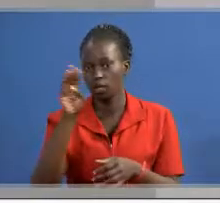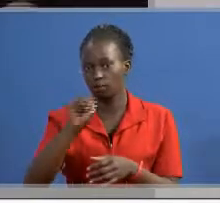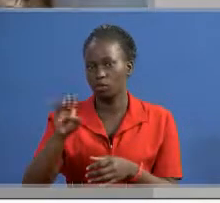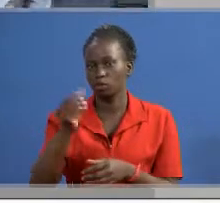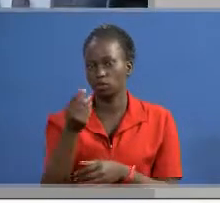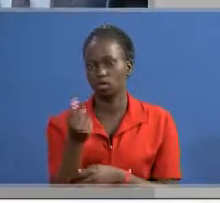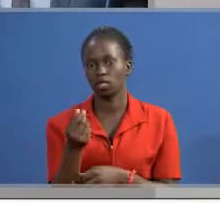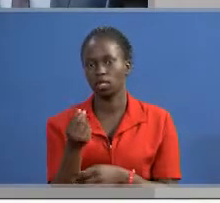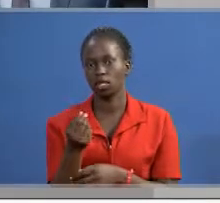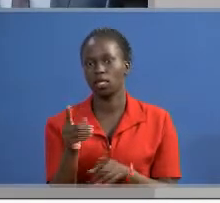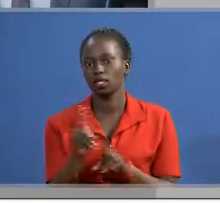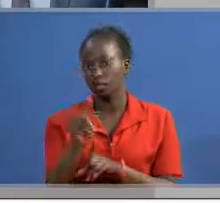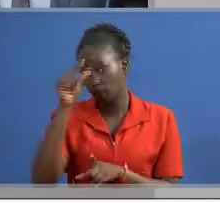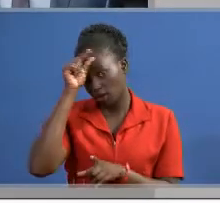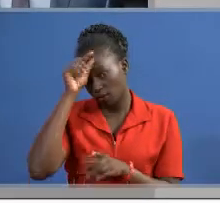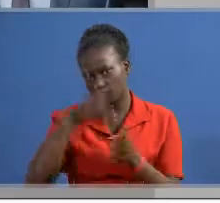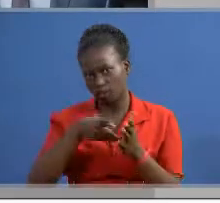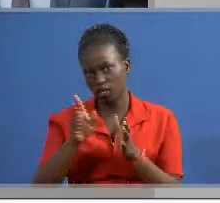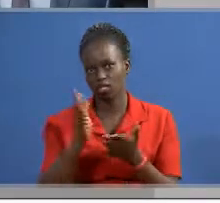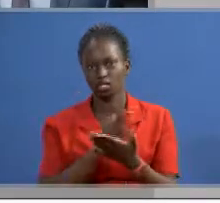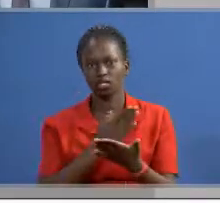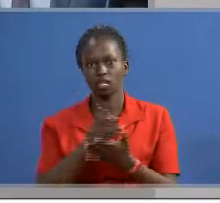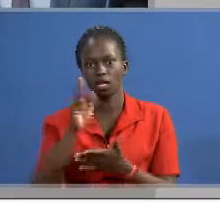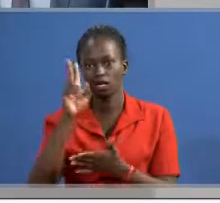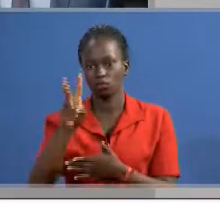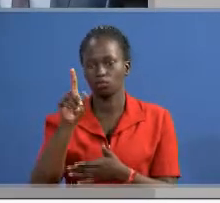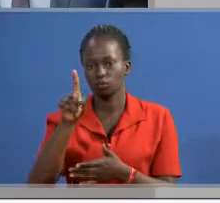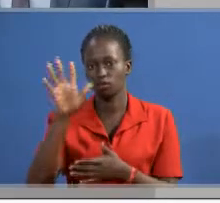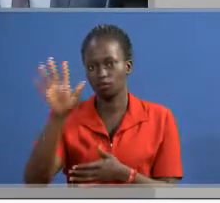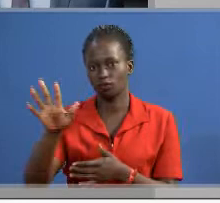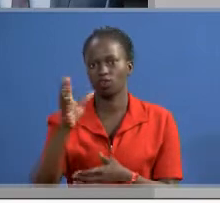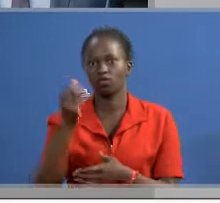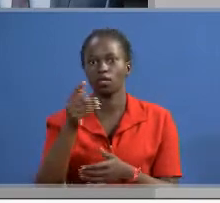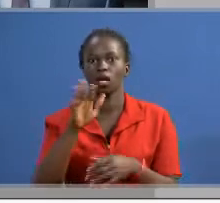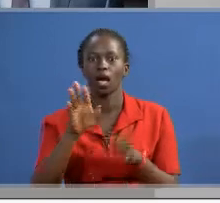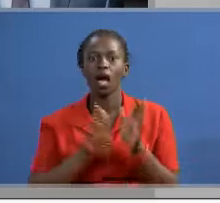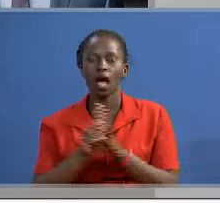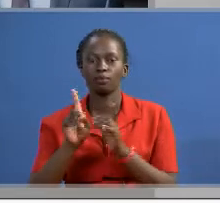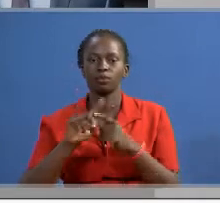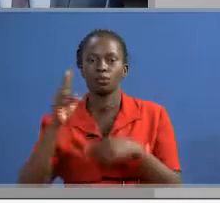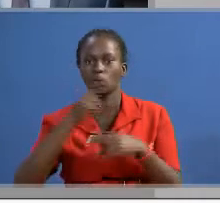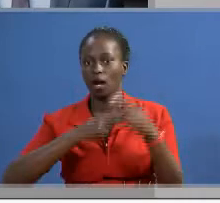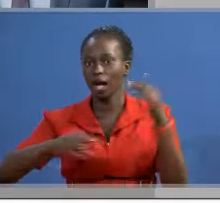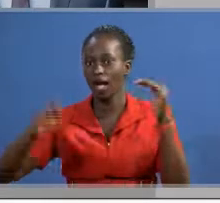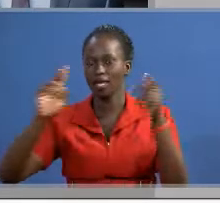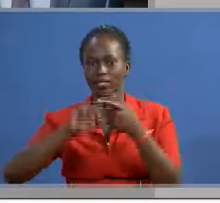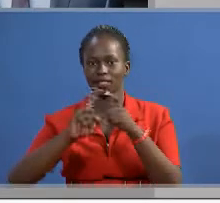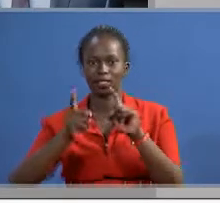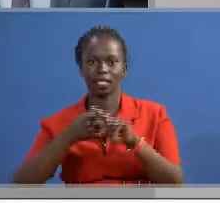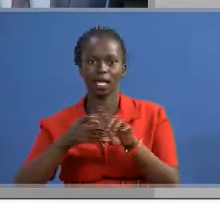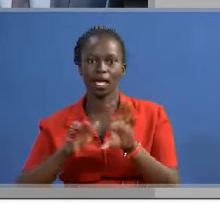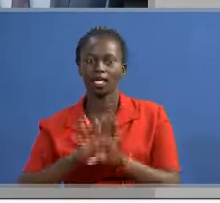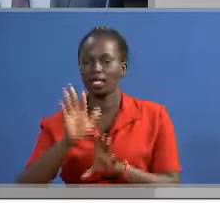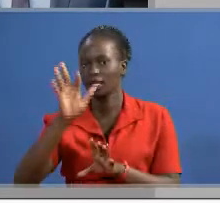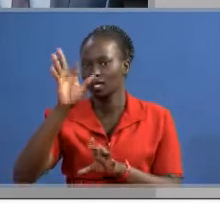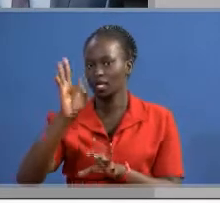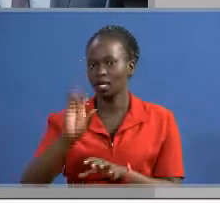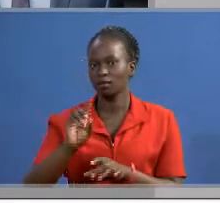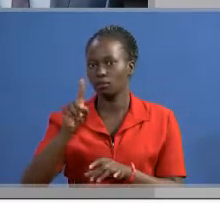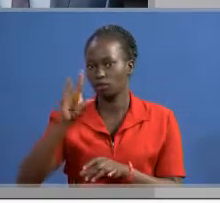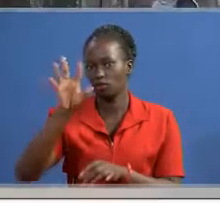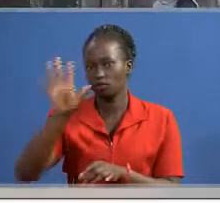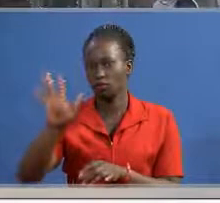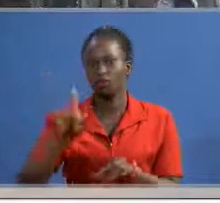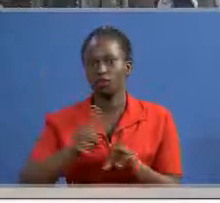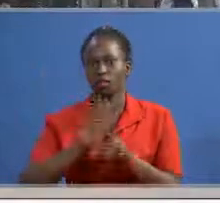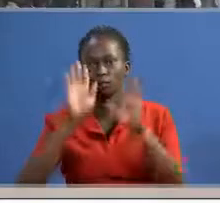shillings. Price per share grew from 2.5 shillings up to a high of 30.5 shillings. And most importantly,